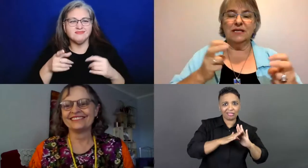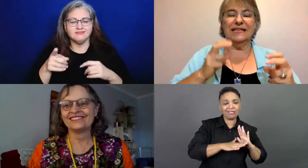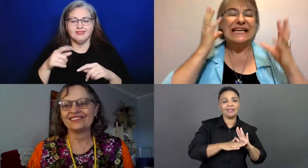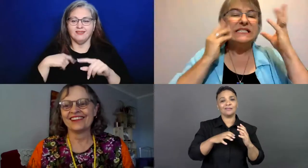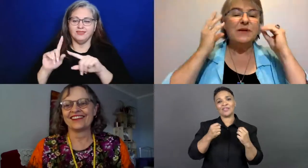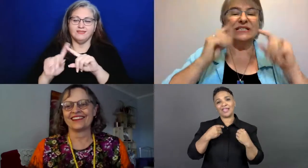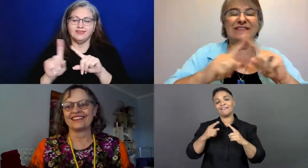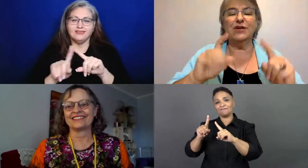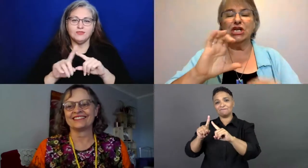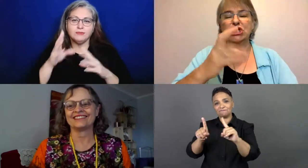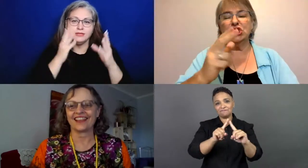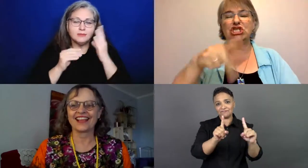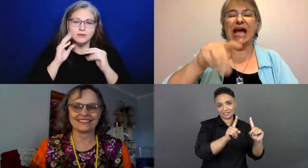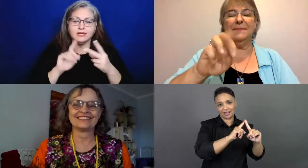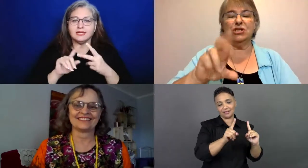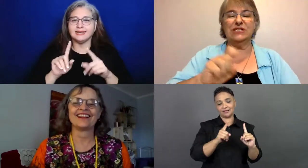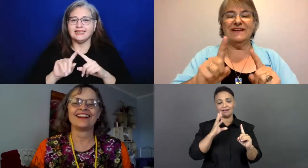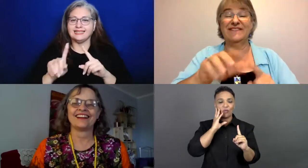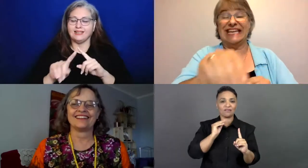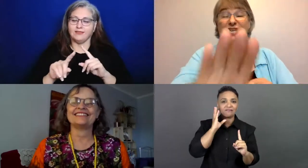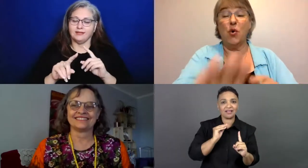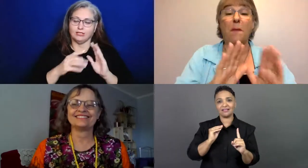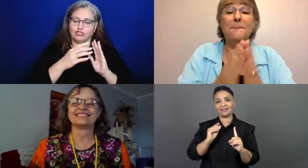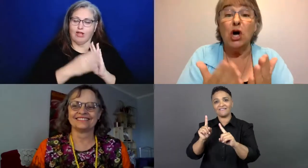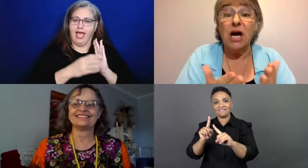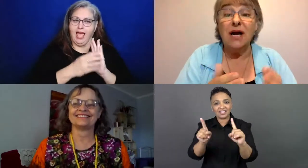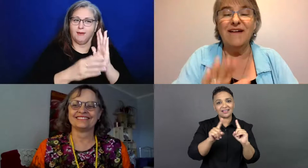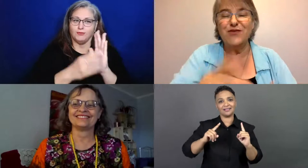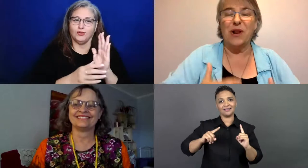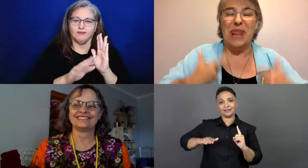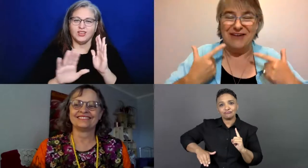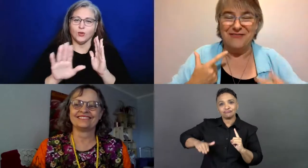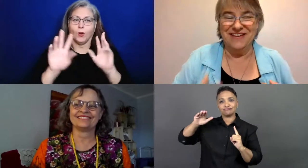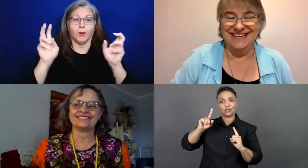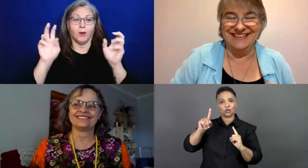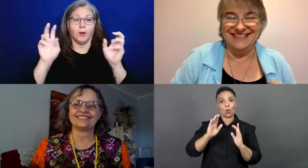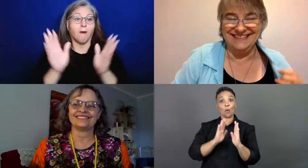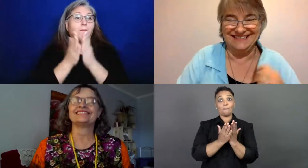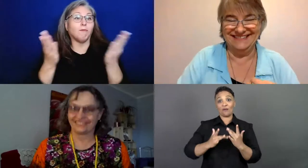different experience, different chapter in your book of your life,